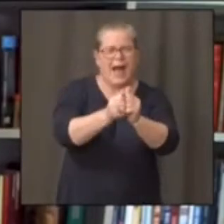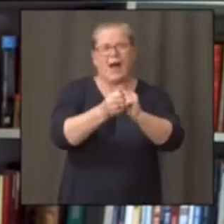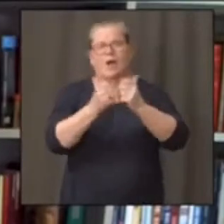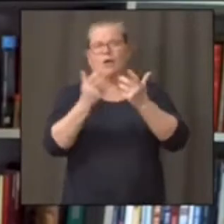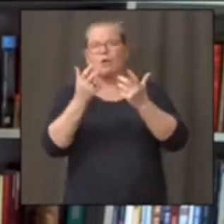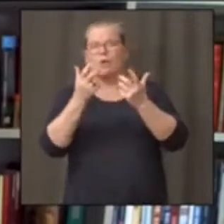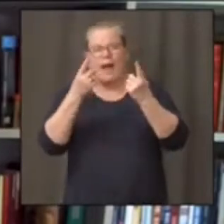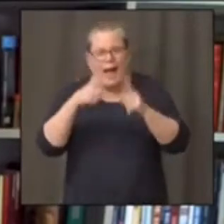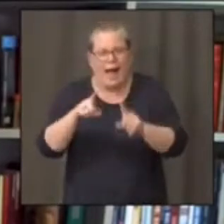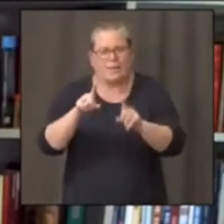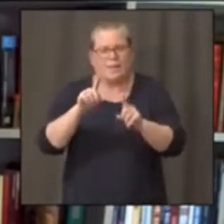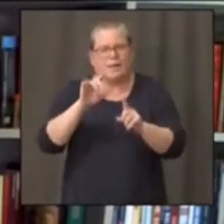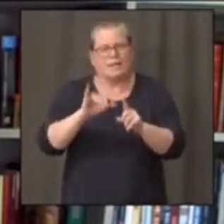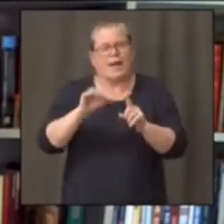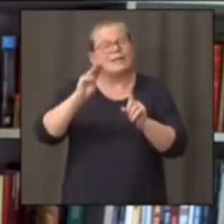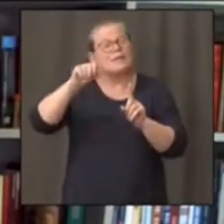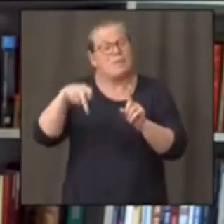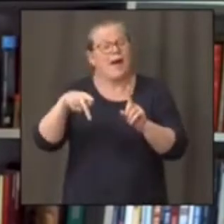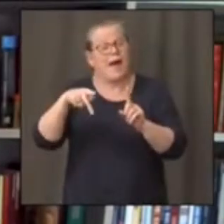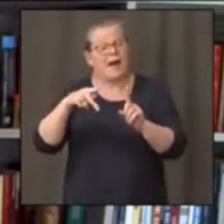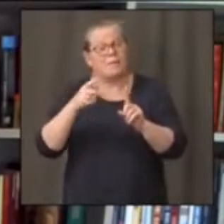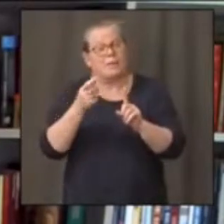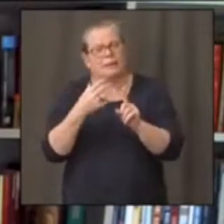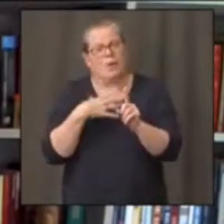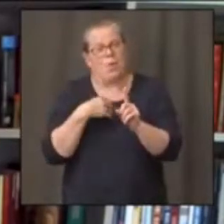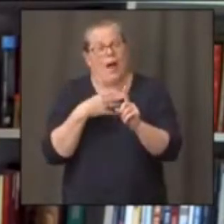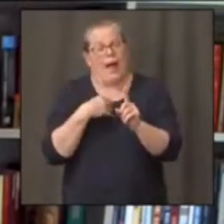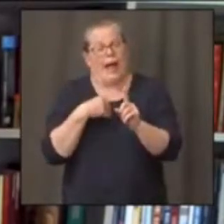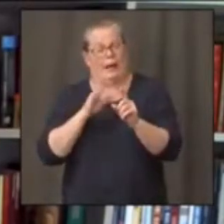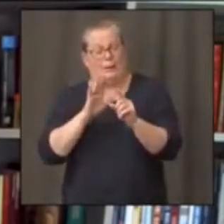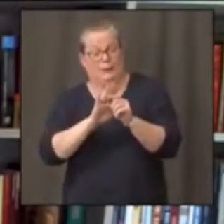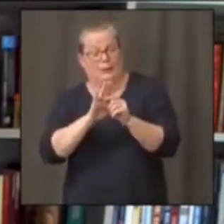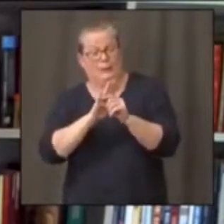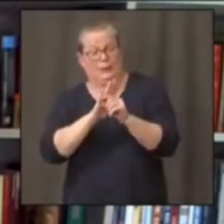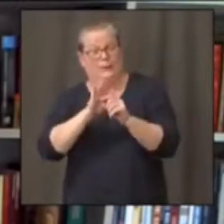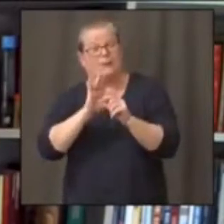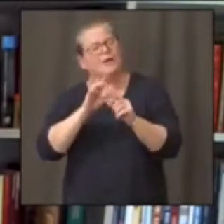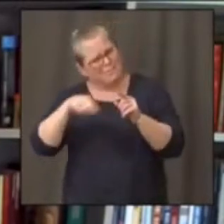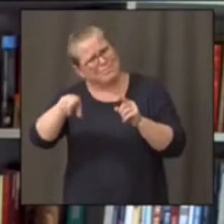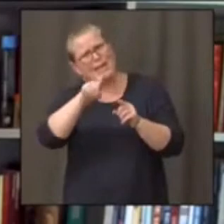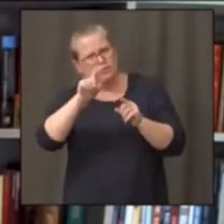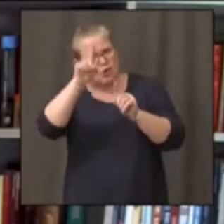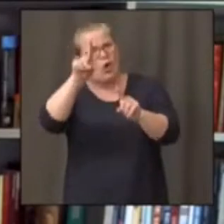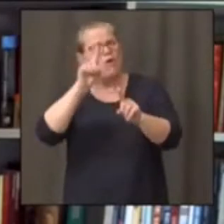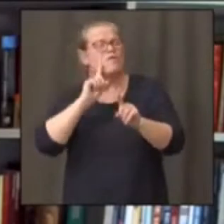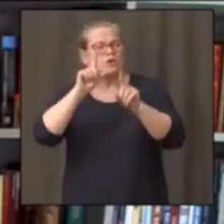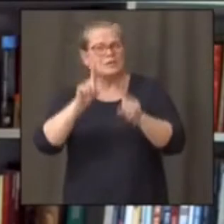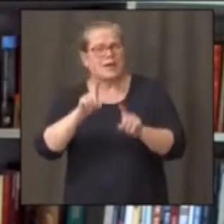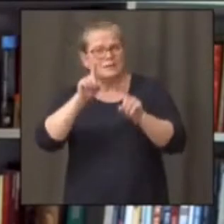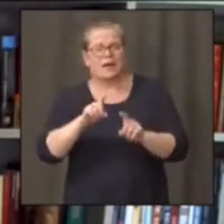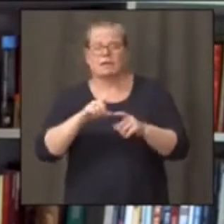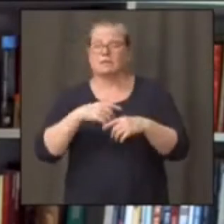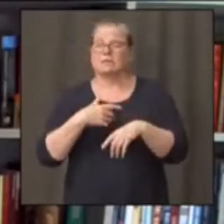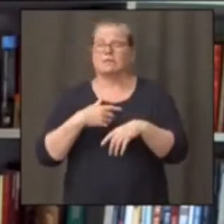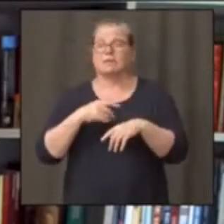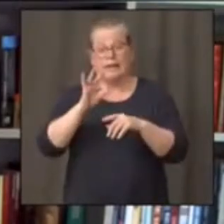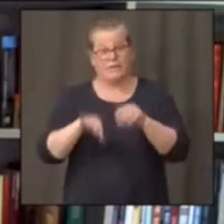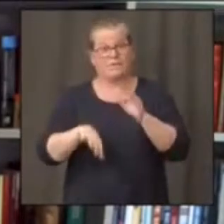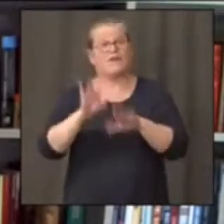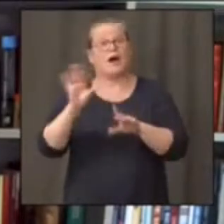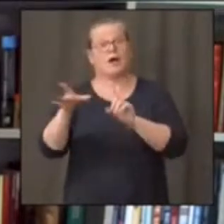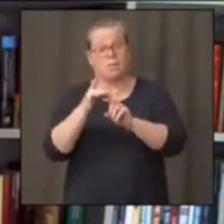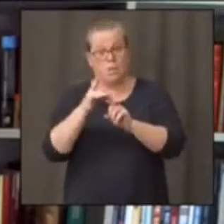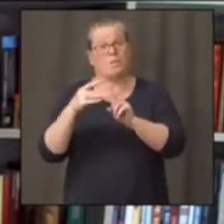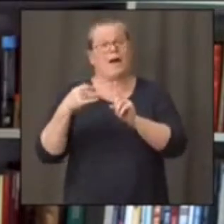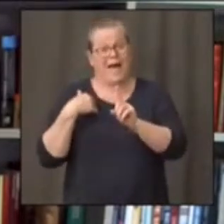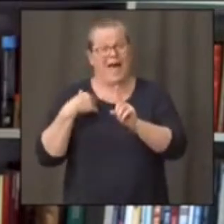the map that the governor showed, having them become tested and then going through contact tracing if they're positive. That's the most